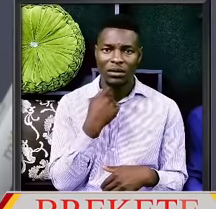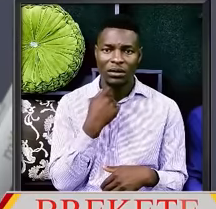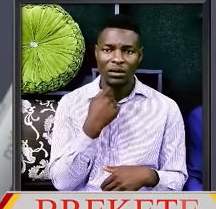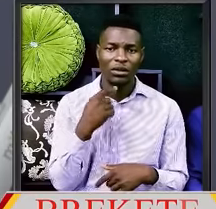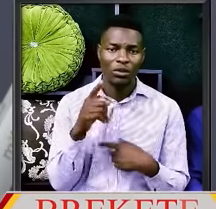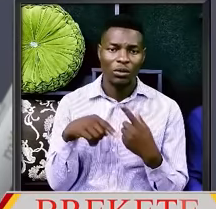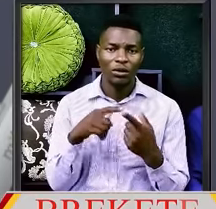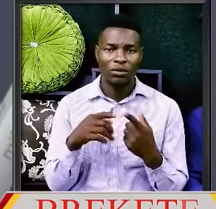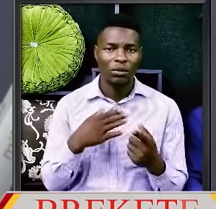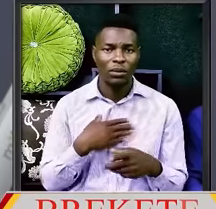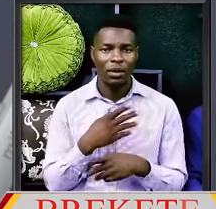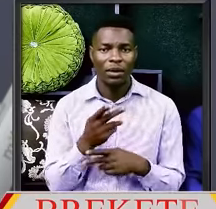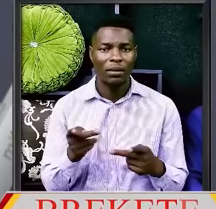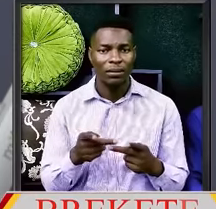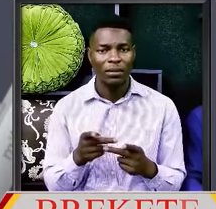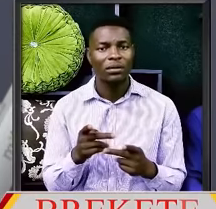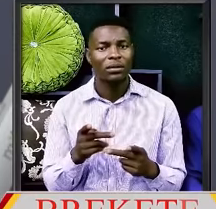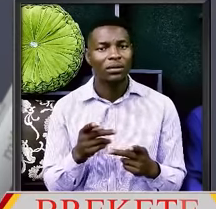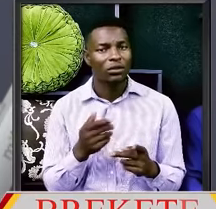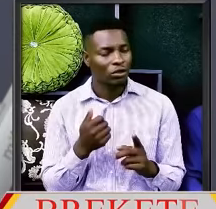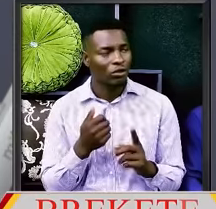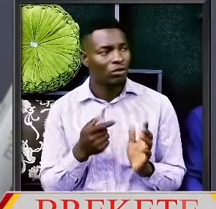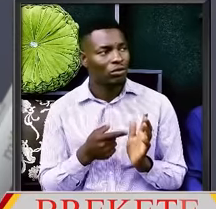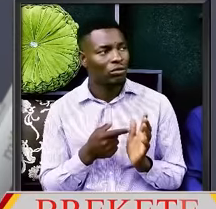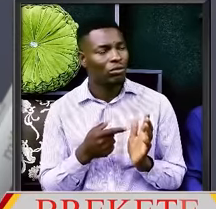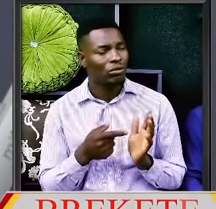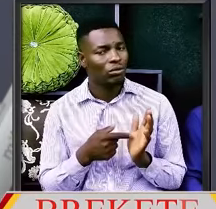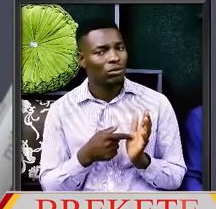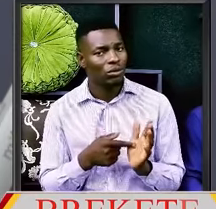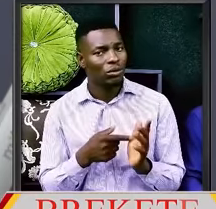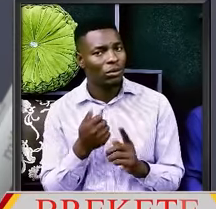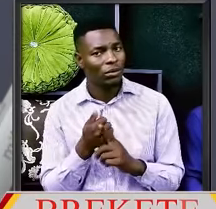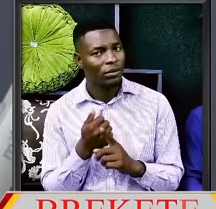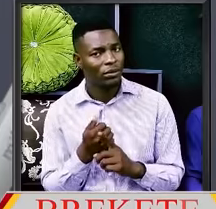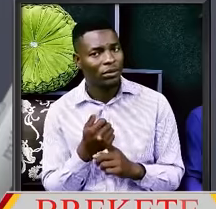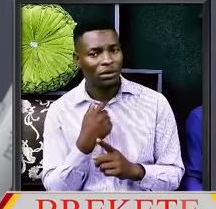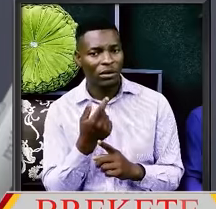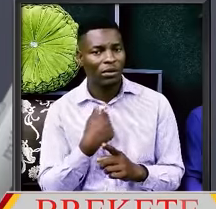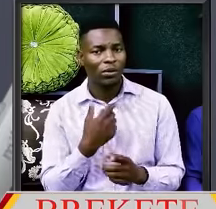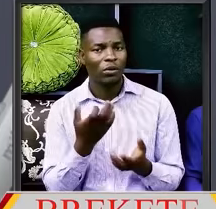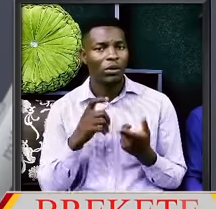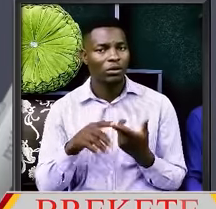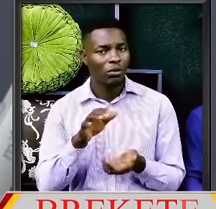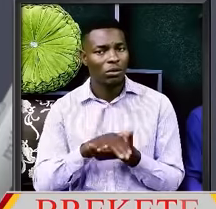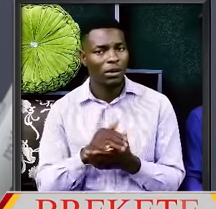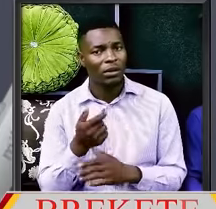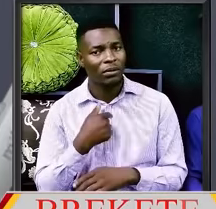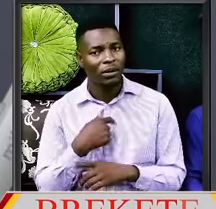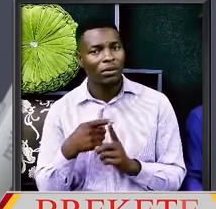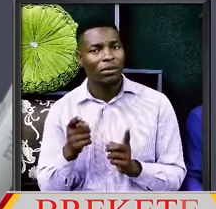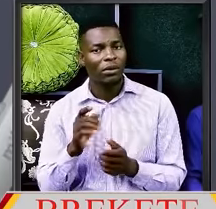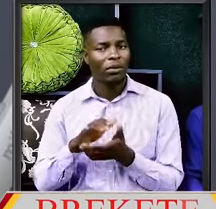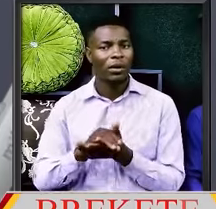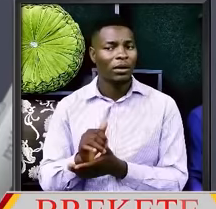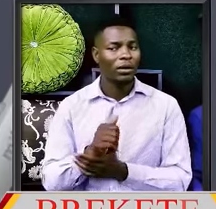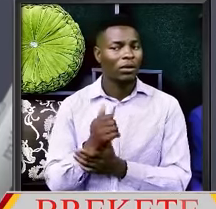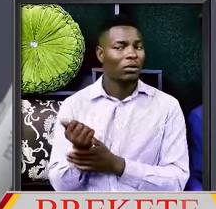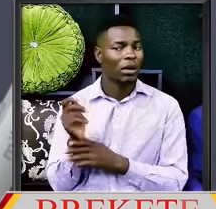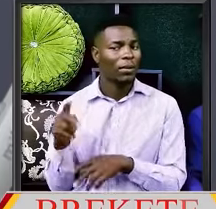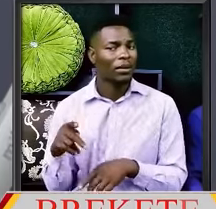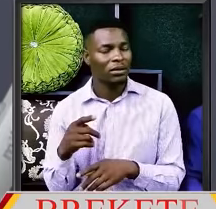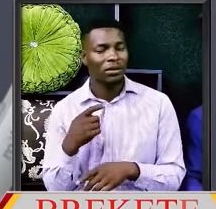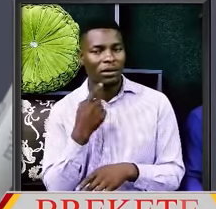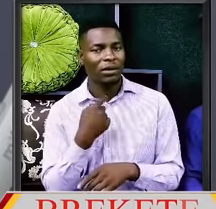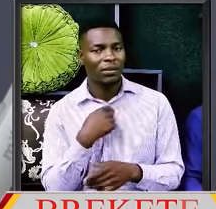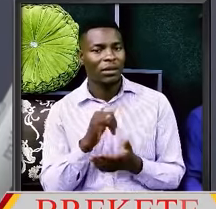place and he showed himself, collect list that he wants to marry me, but he married. He have tell me everything. He told me